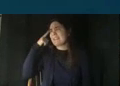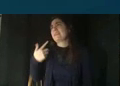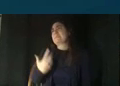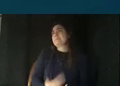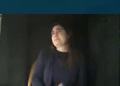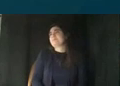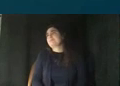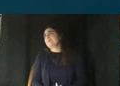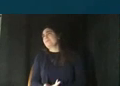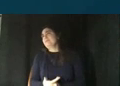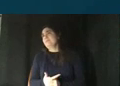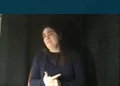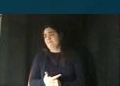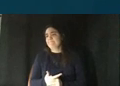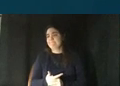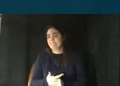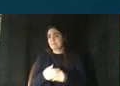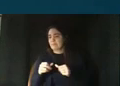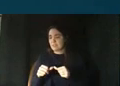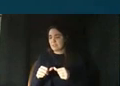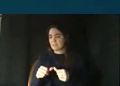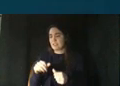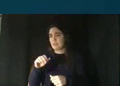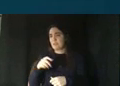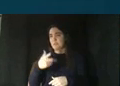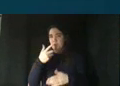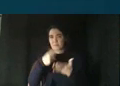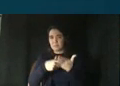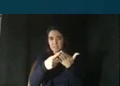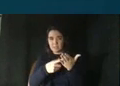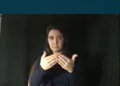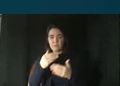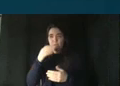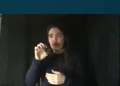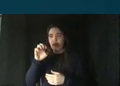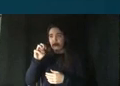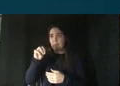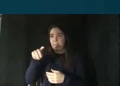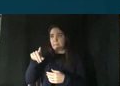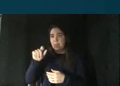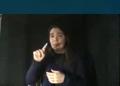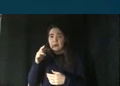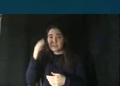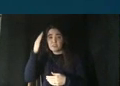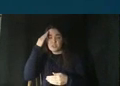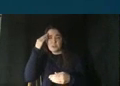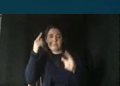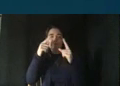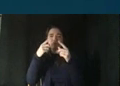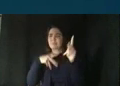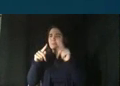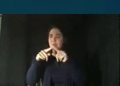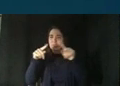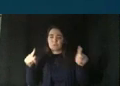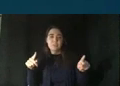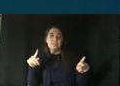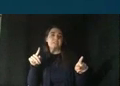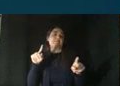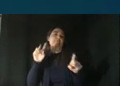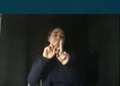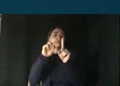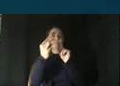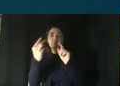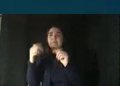about throughout, is that empathy. So you said, I know that people will disagree and everyone has a different perspective. And then you gave